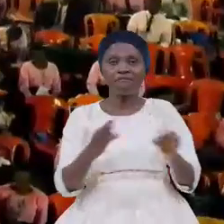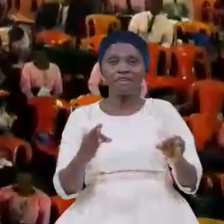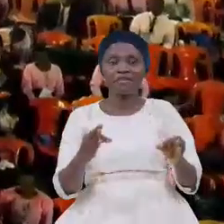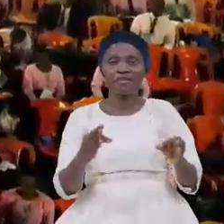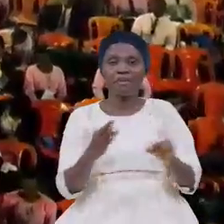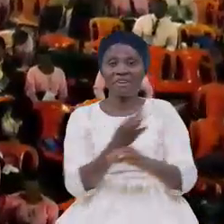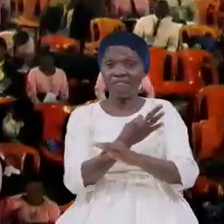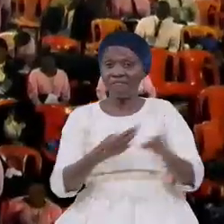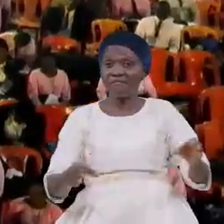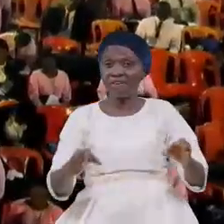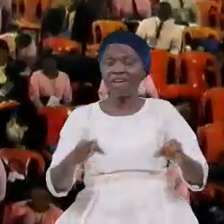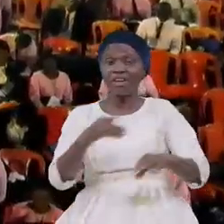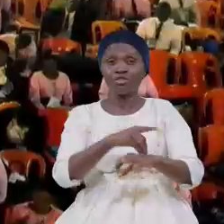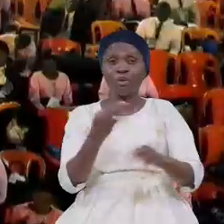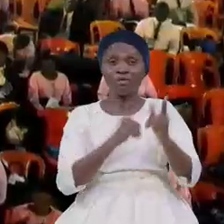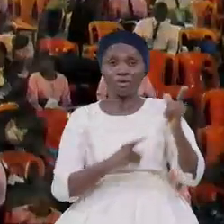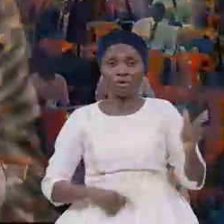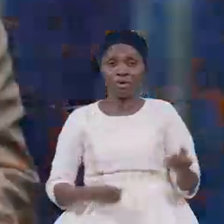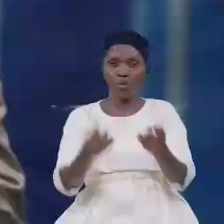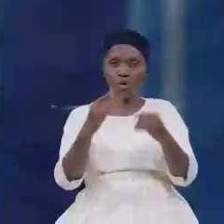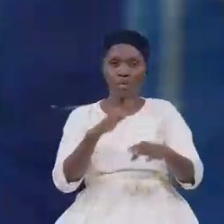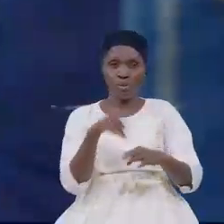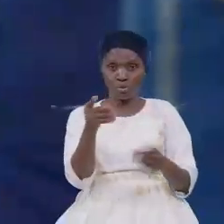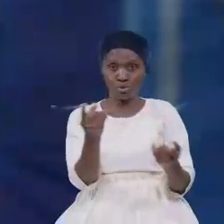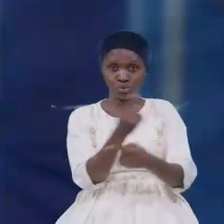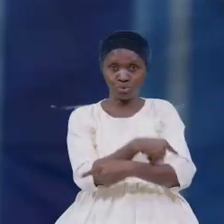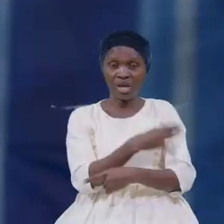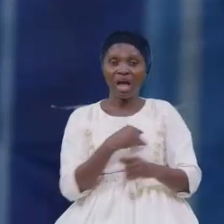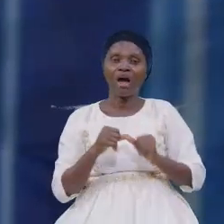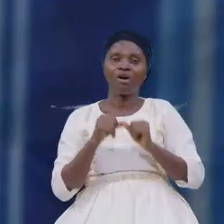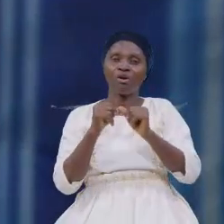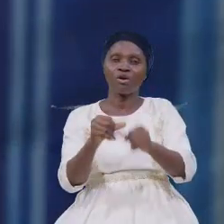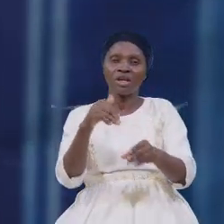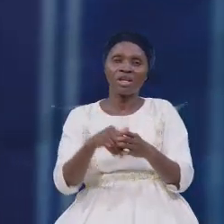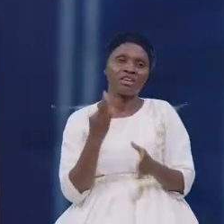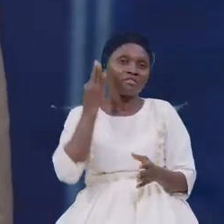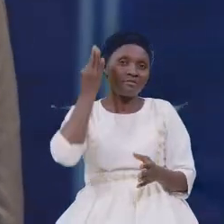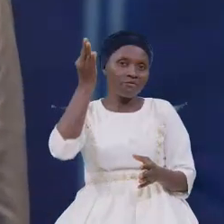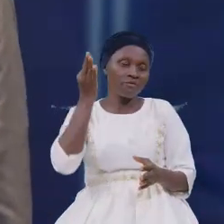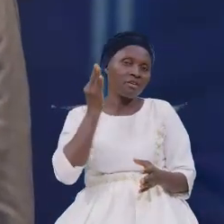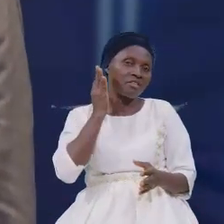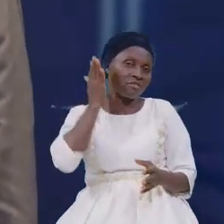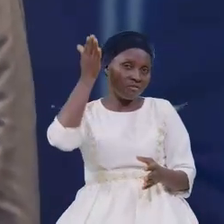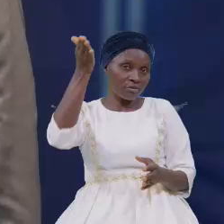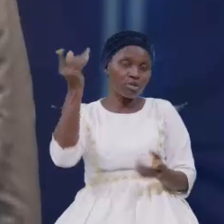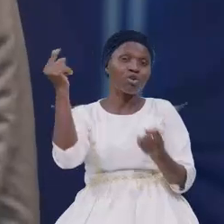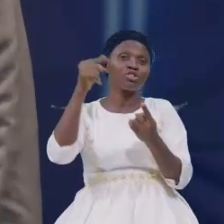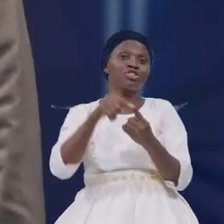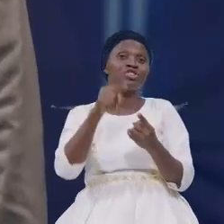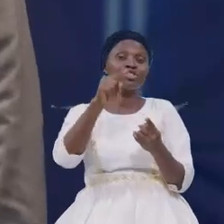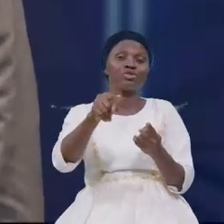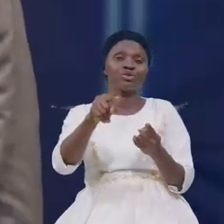you today and continues in the future until you go to the great